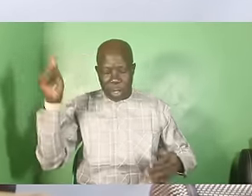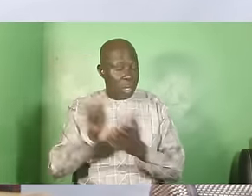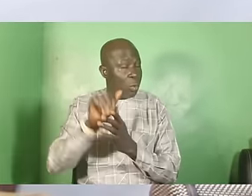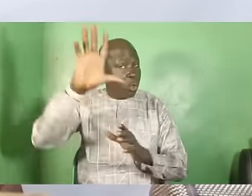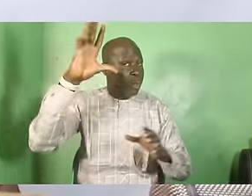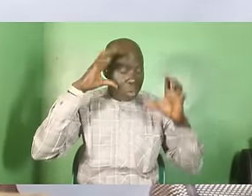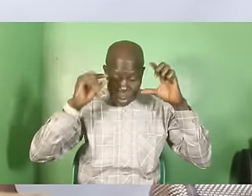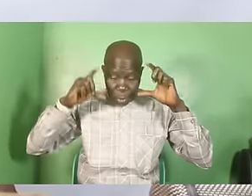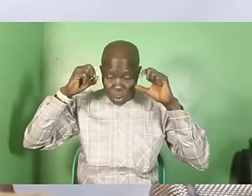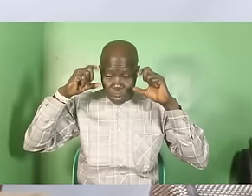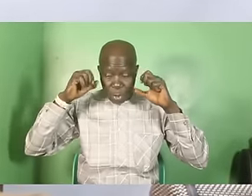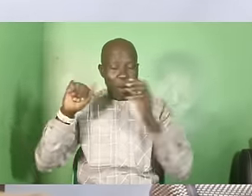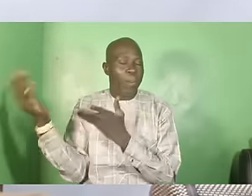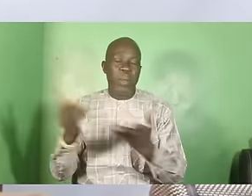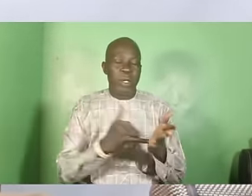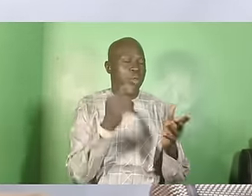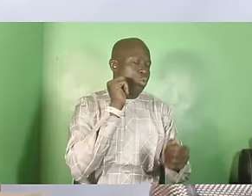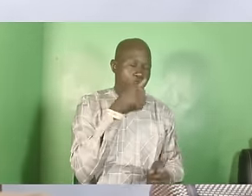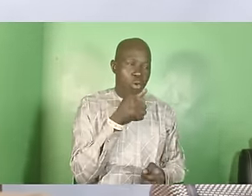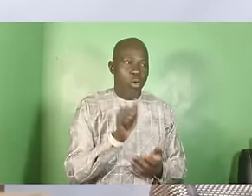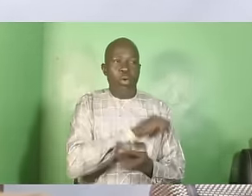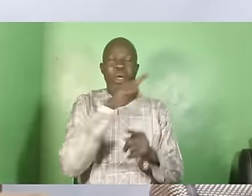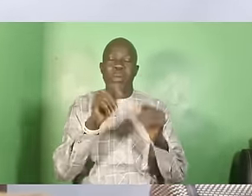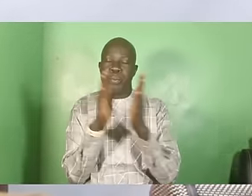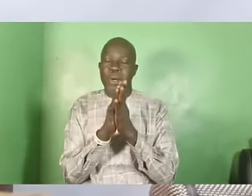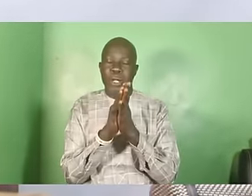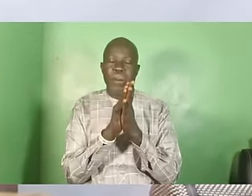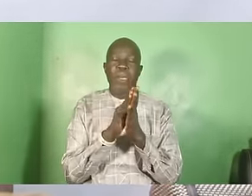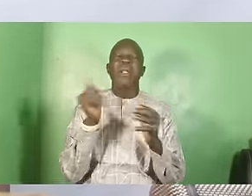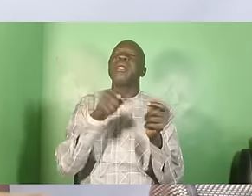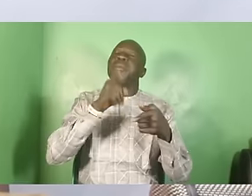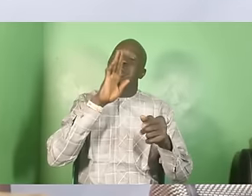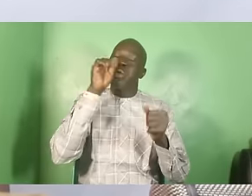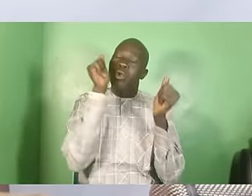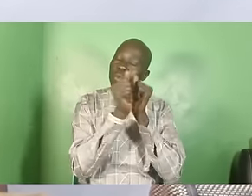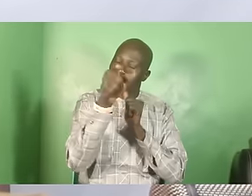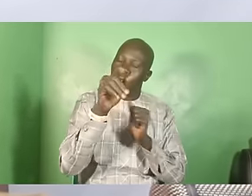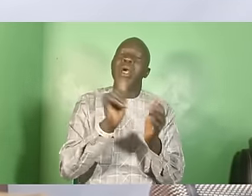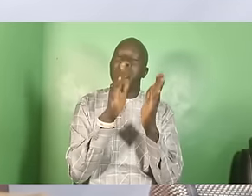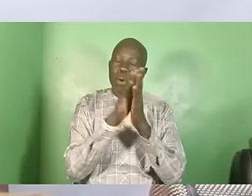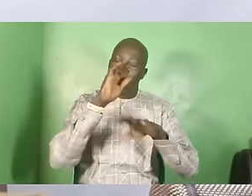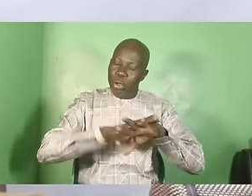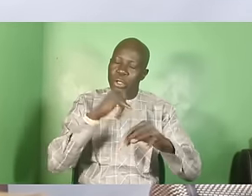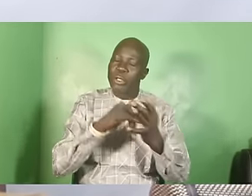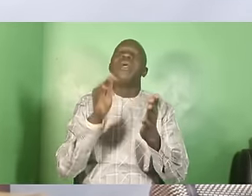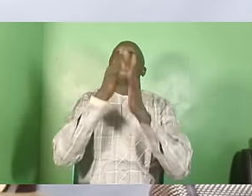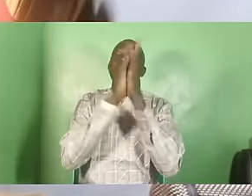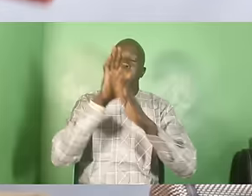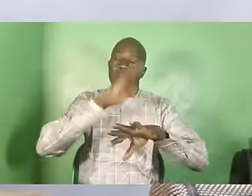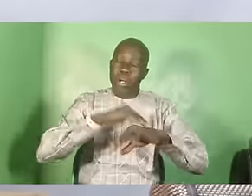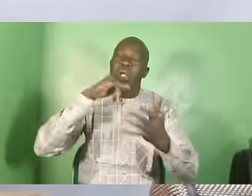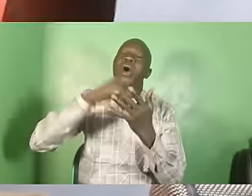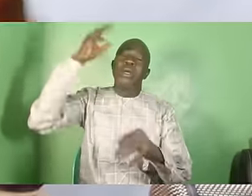forget. Photo money. Your children photograph. Come on down. Come along with you. As a prayer. Oh, one of you. It's real with you. Bad we'll pray on it. Come on, bad we'll